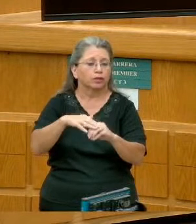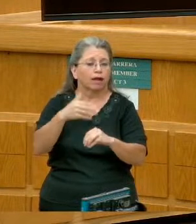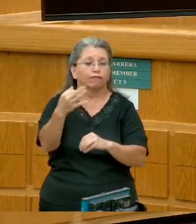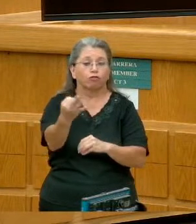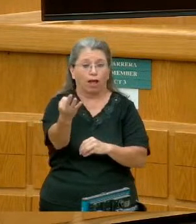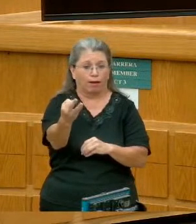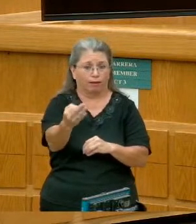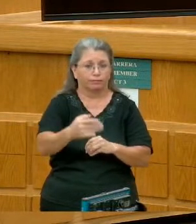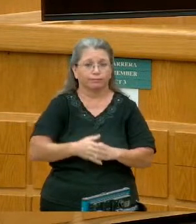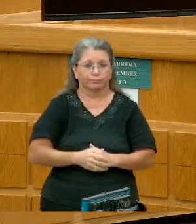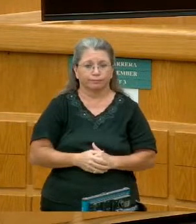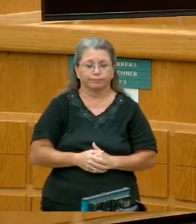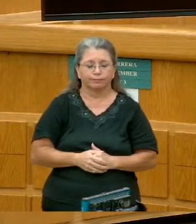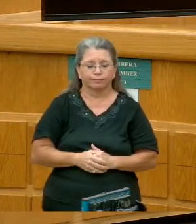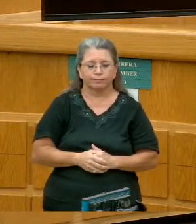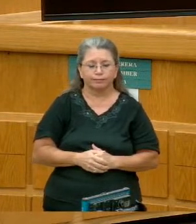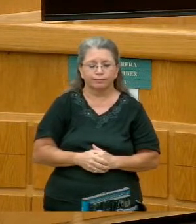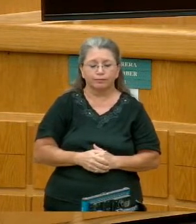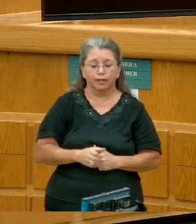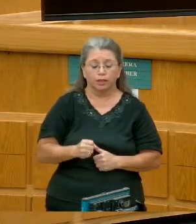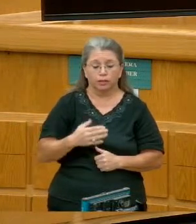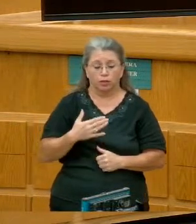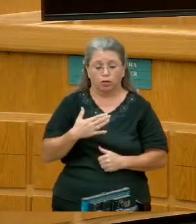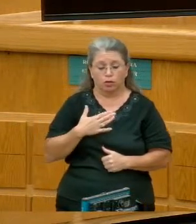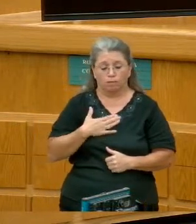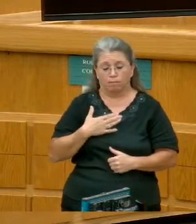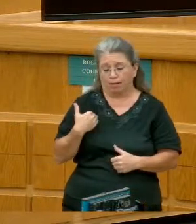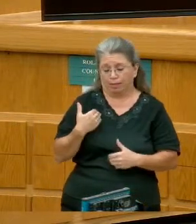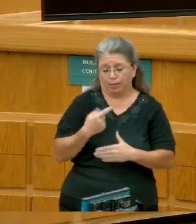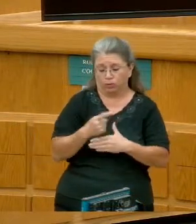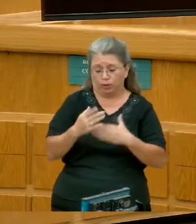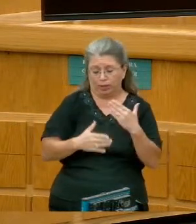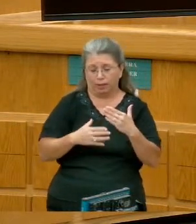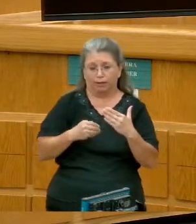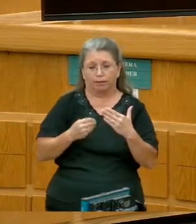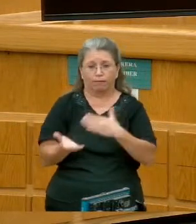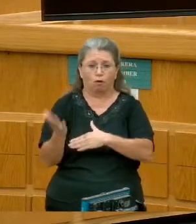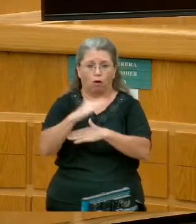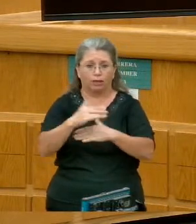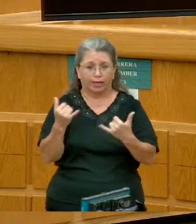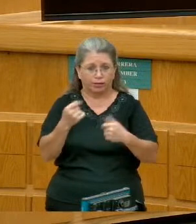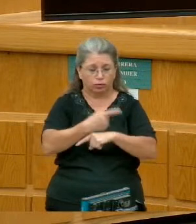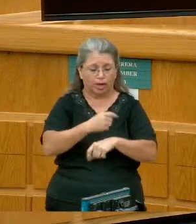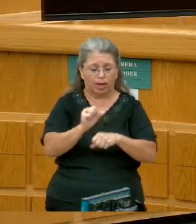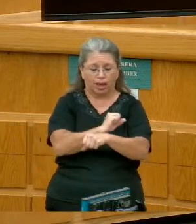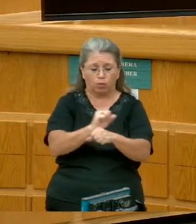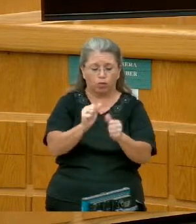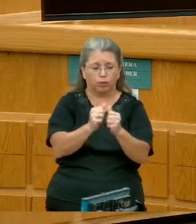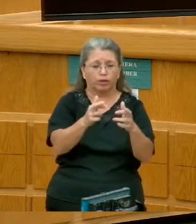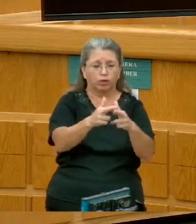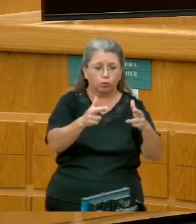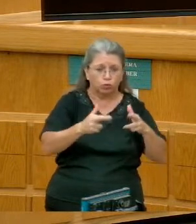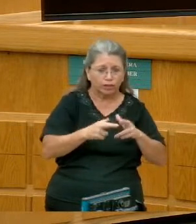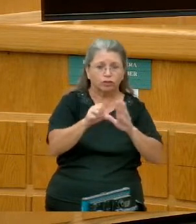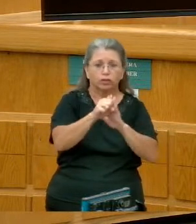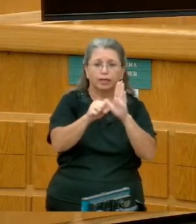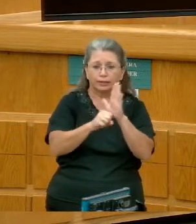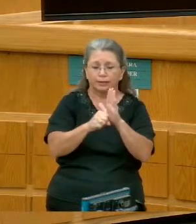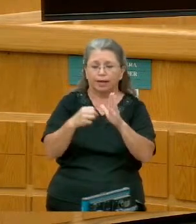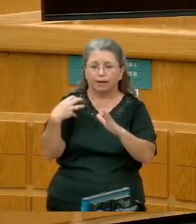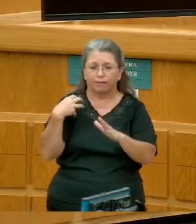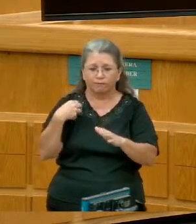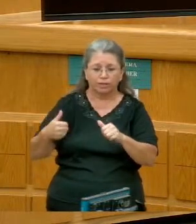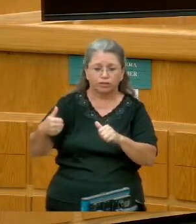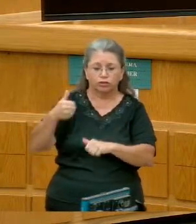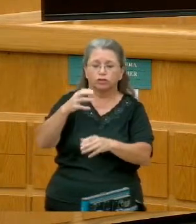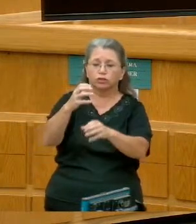And so I spent the weekend and all day today working with regional and state officials to get the resources that we need. And